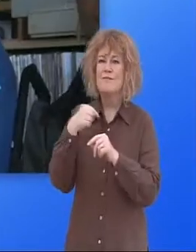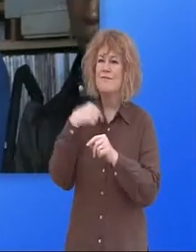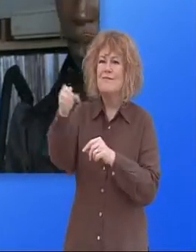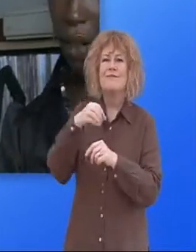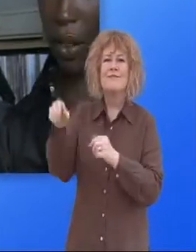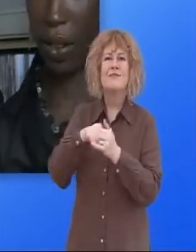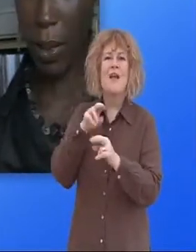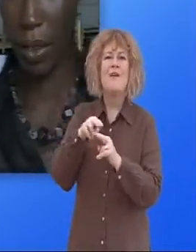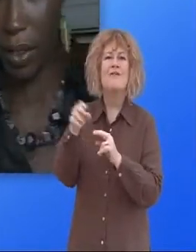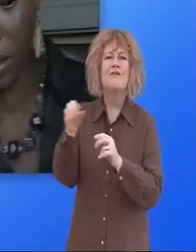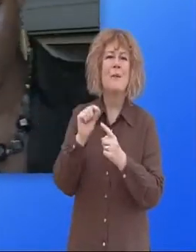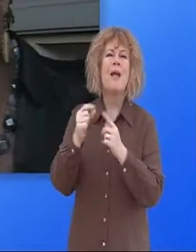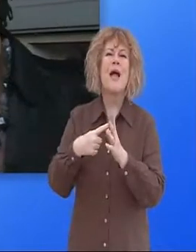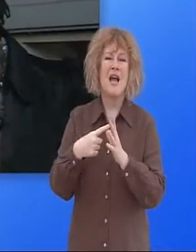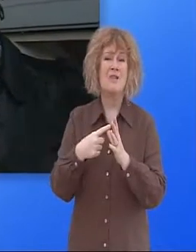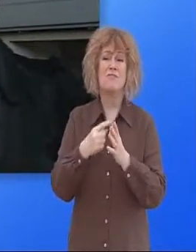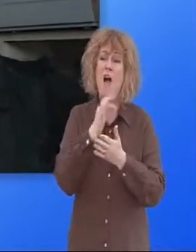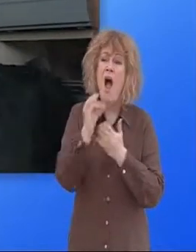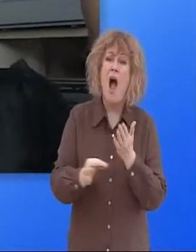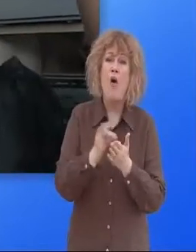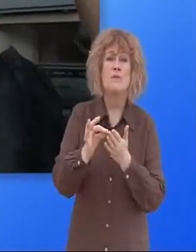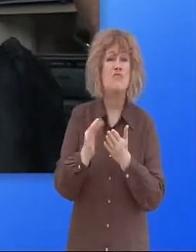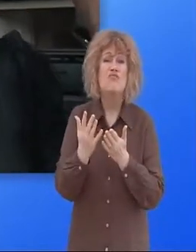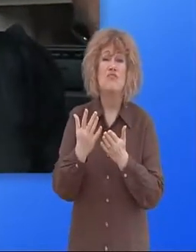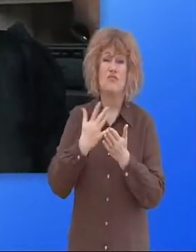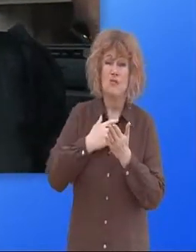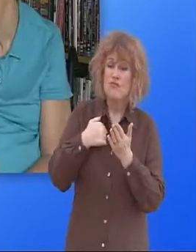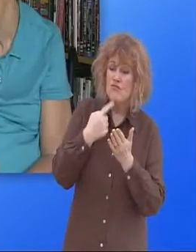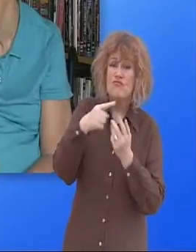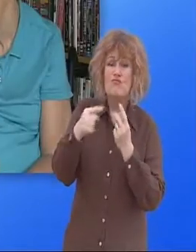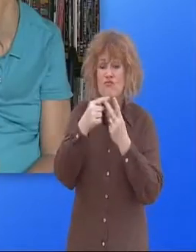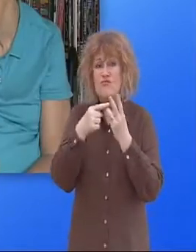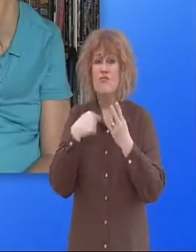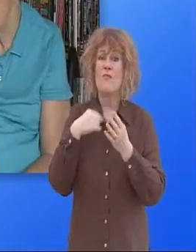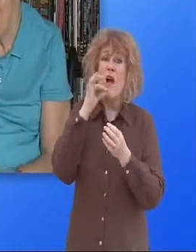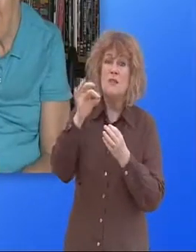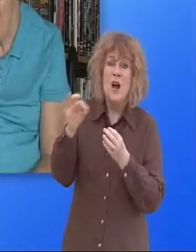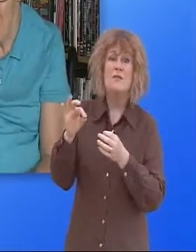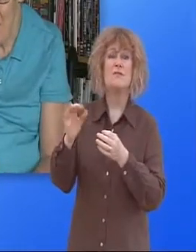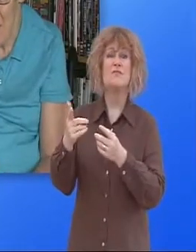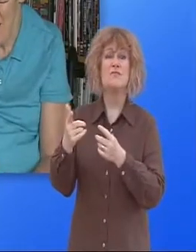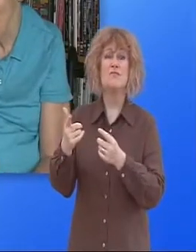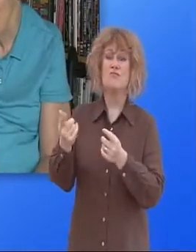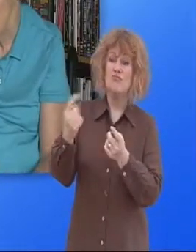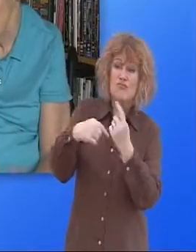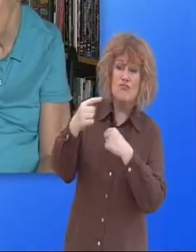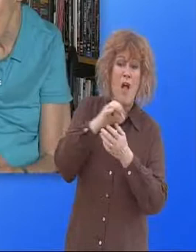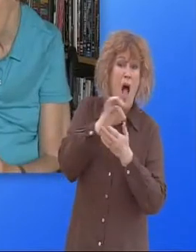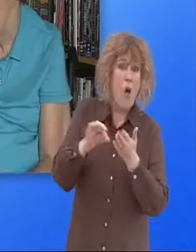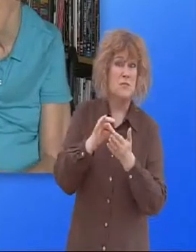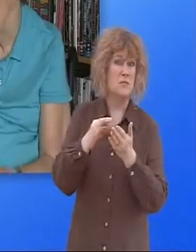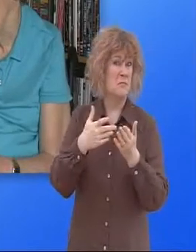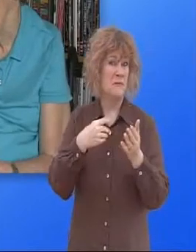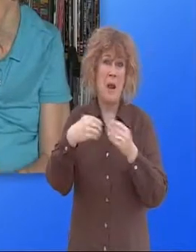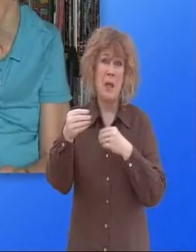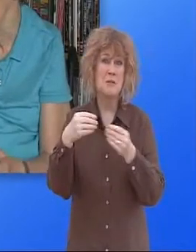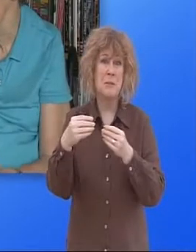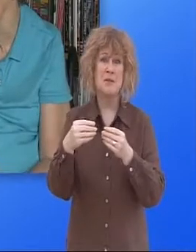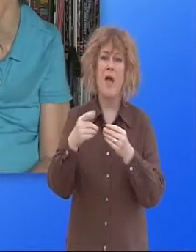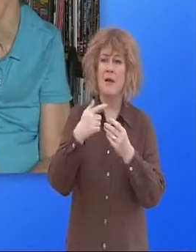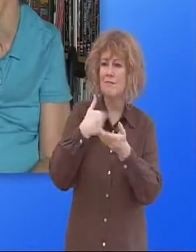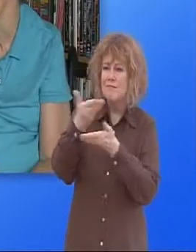my PAs, and I am going to even decide, to decide the hours that I want them to do and when I